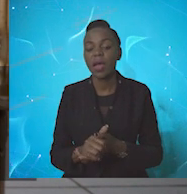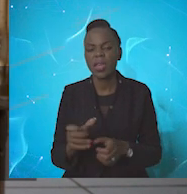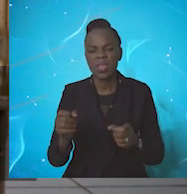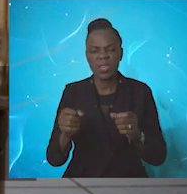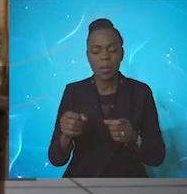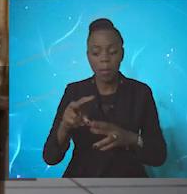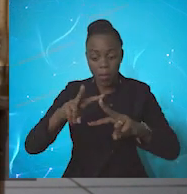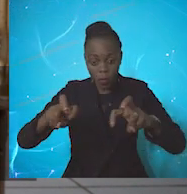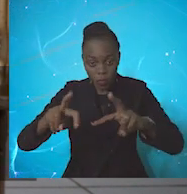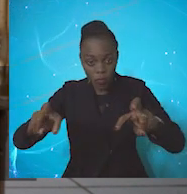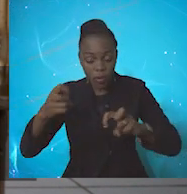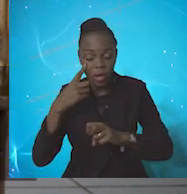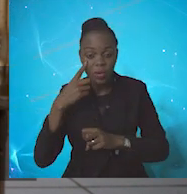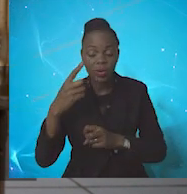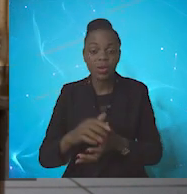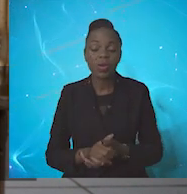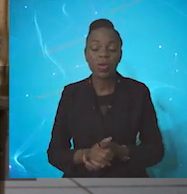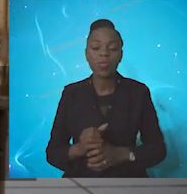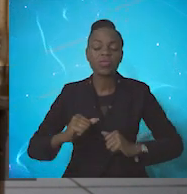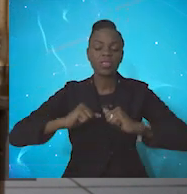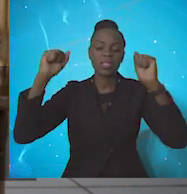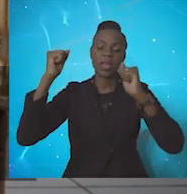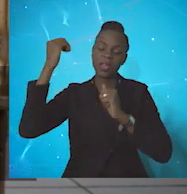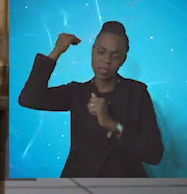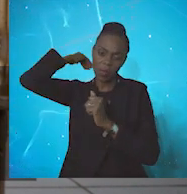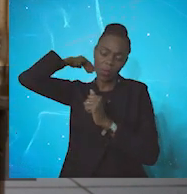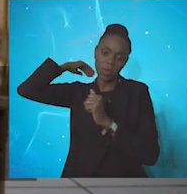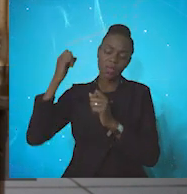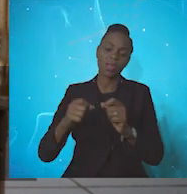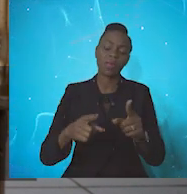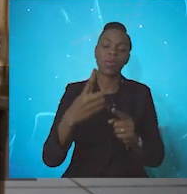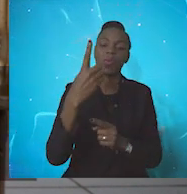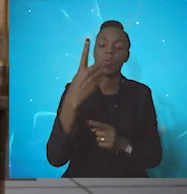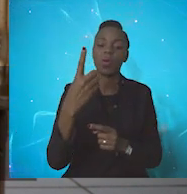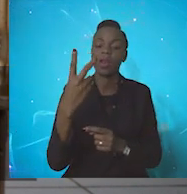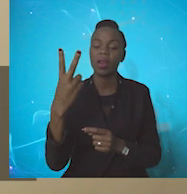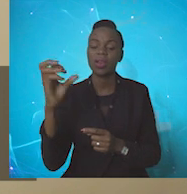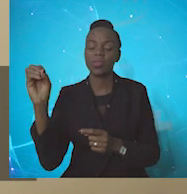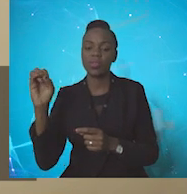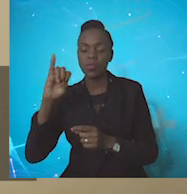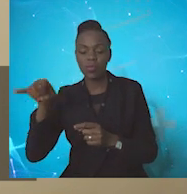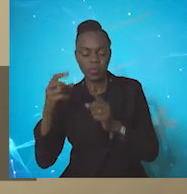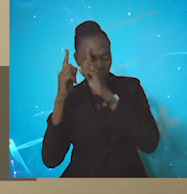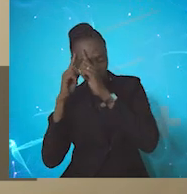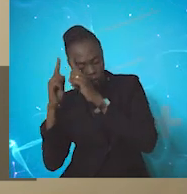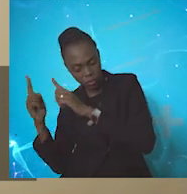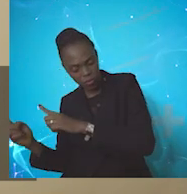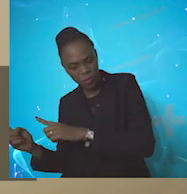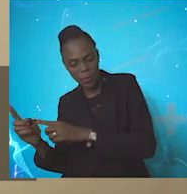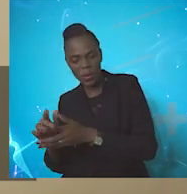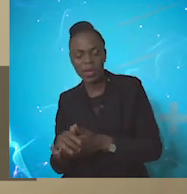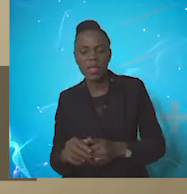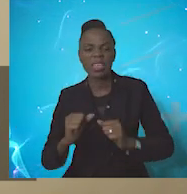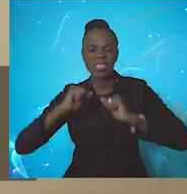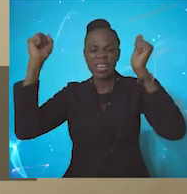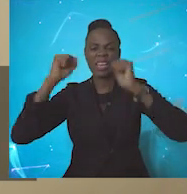studies have shown that it has caused, in the past few years, it has been causing about 112,000 deaths worldwide every year.